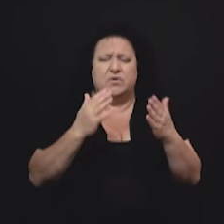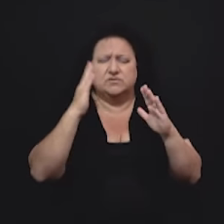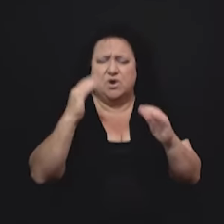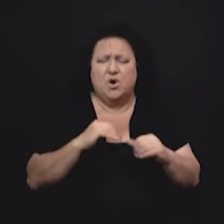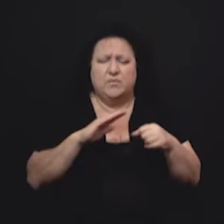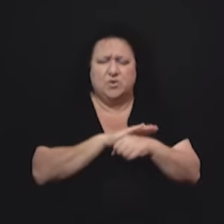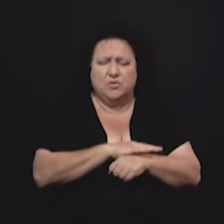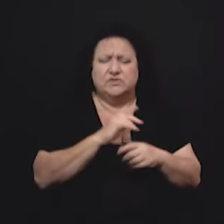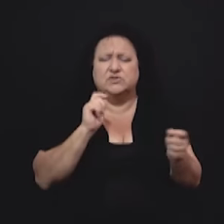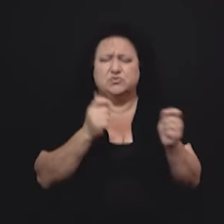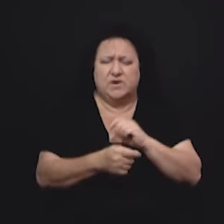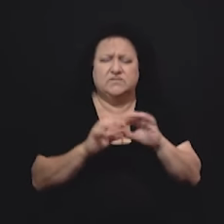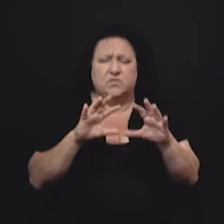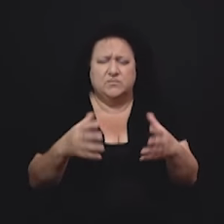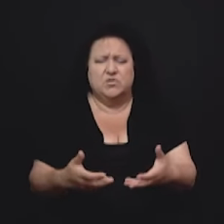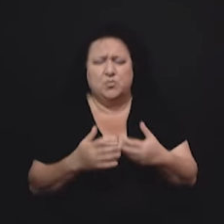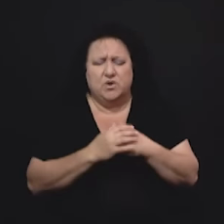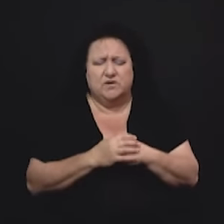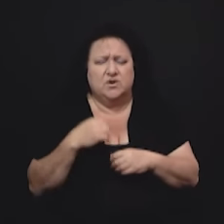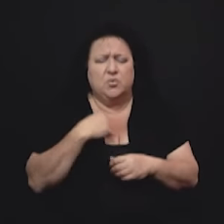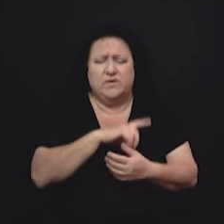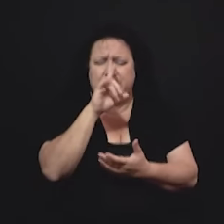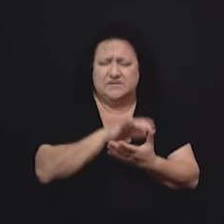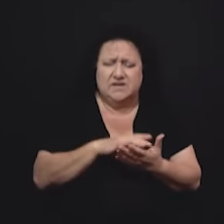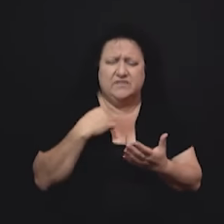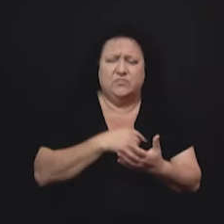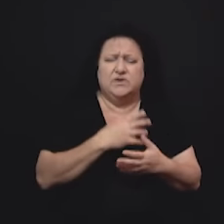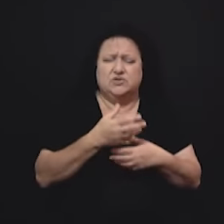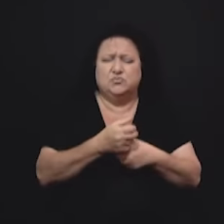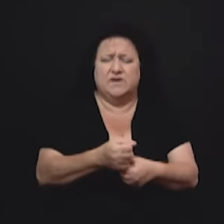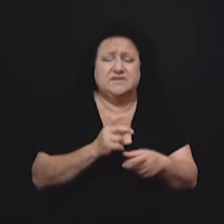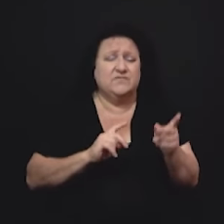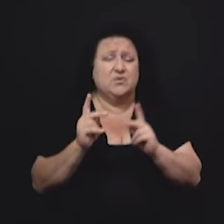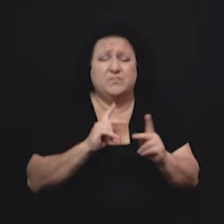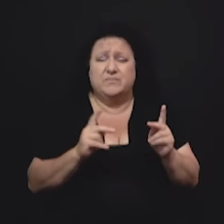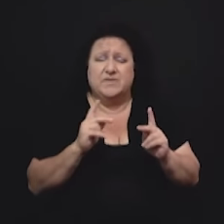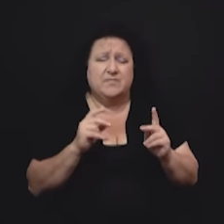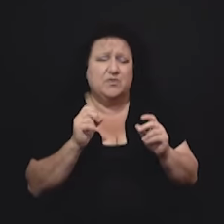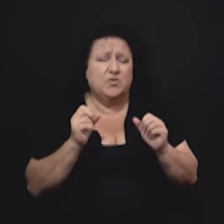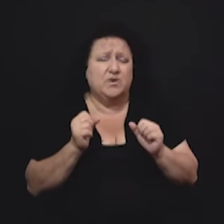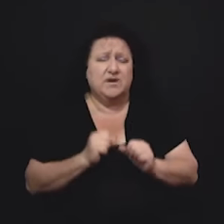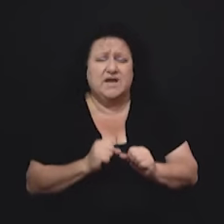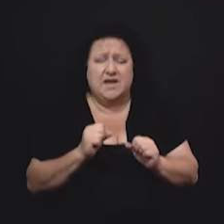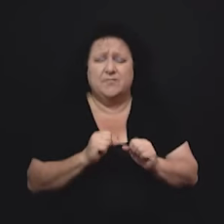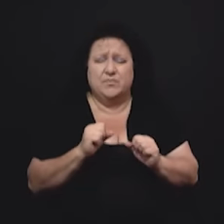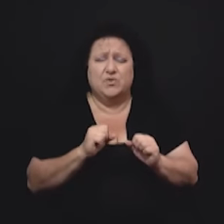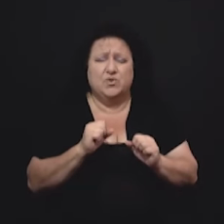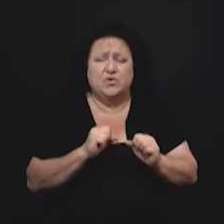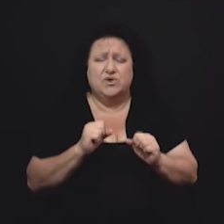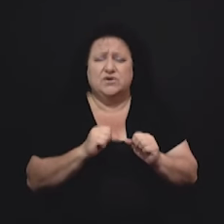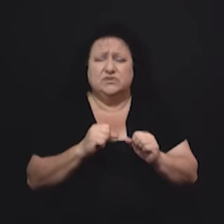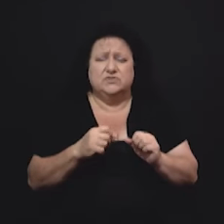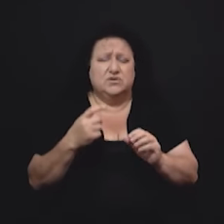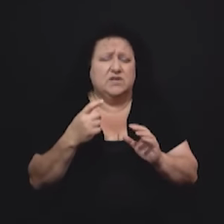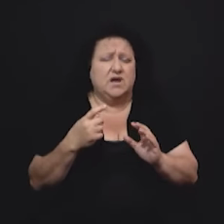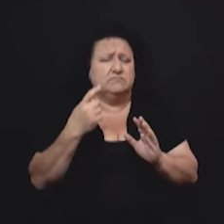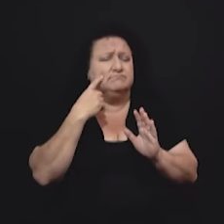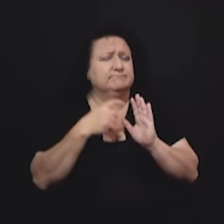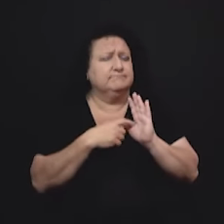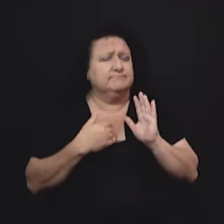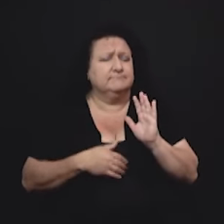believe and we trust. And if there are those under the sound of my voice who do not know you, who do not have a relationship with you, God, I pray that you would convict their